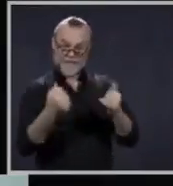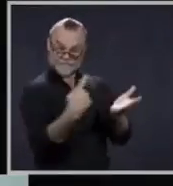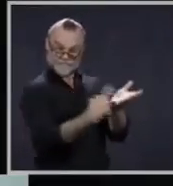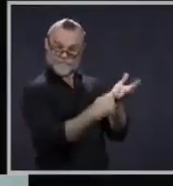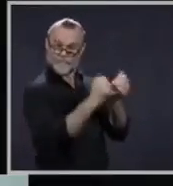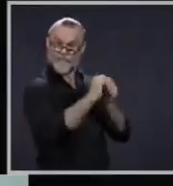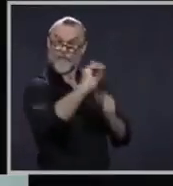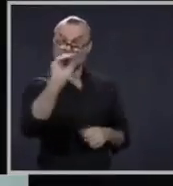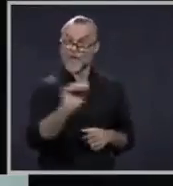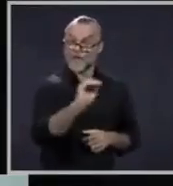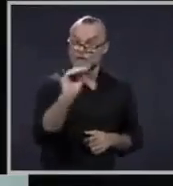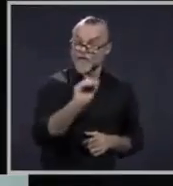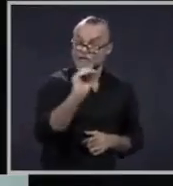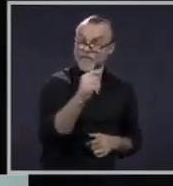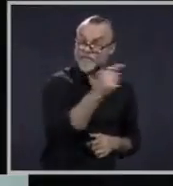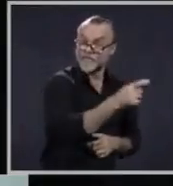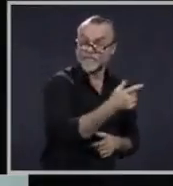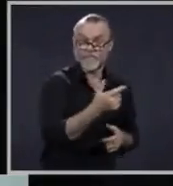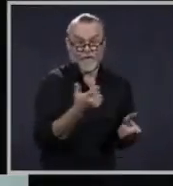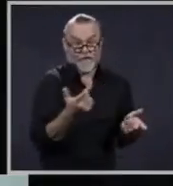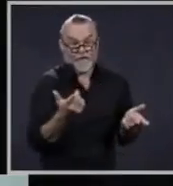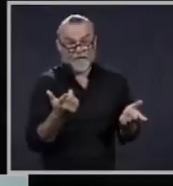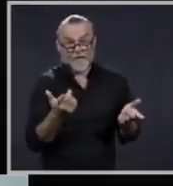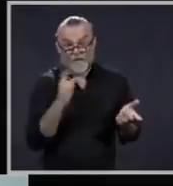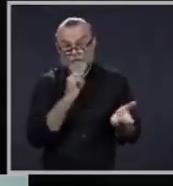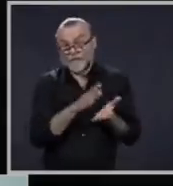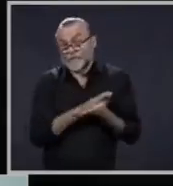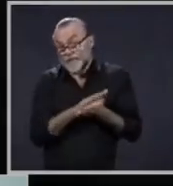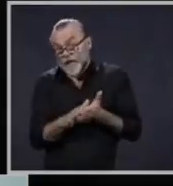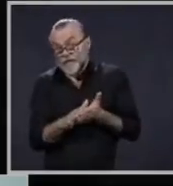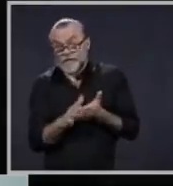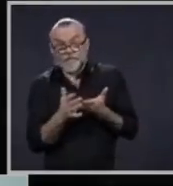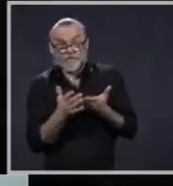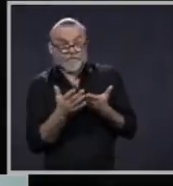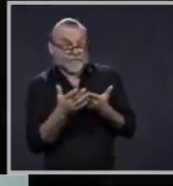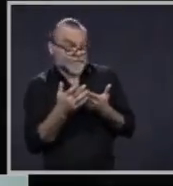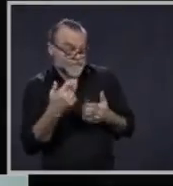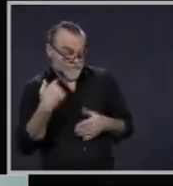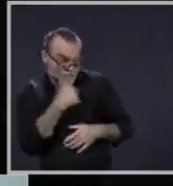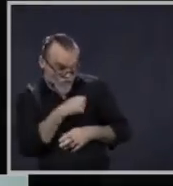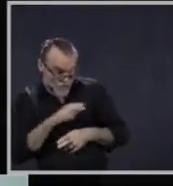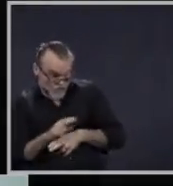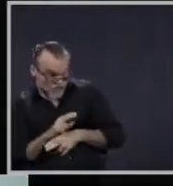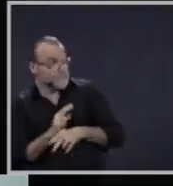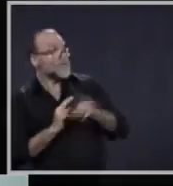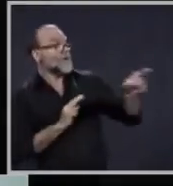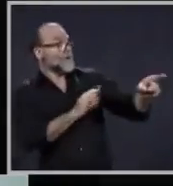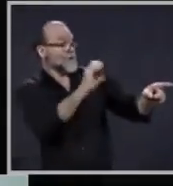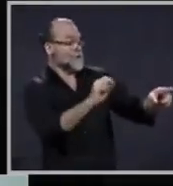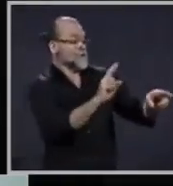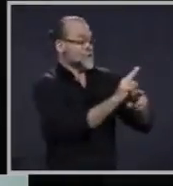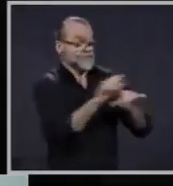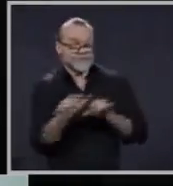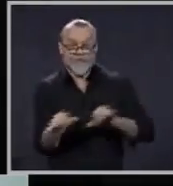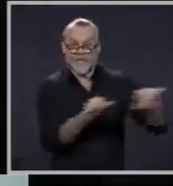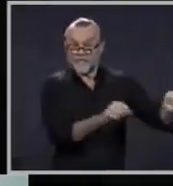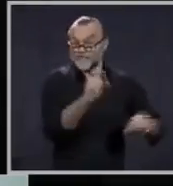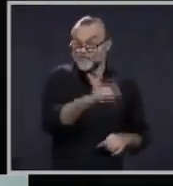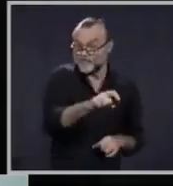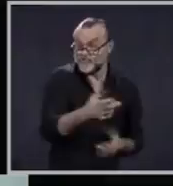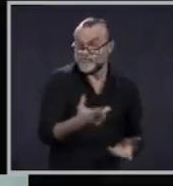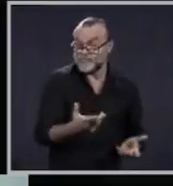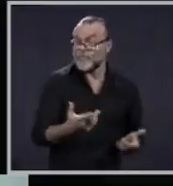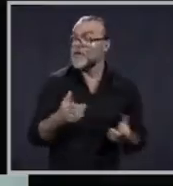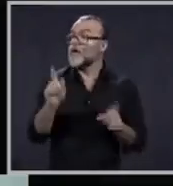We'll have to talk soon. Another subject that will be important will be about summer camps, because usually schools are